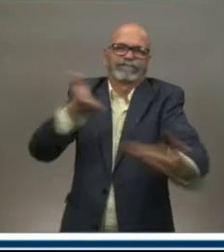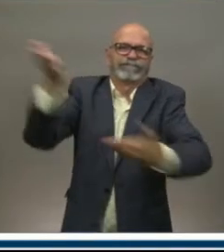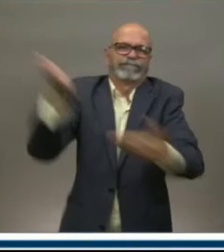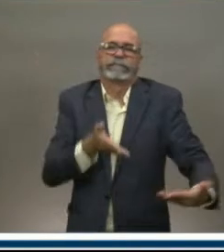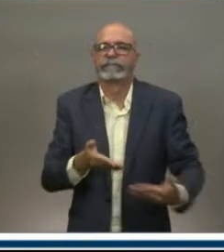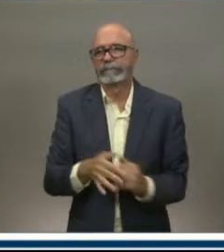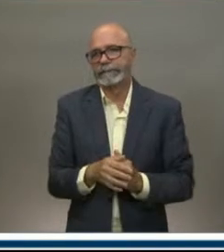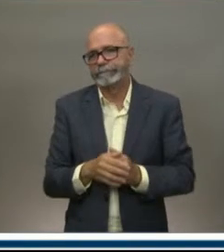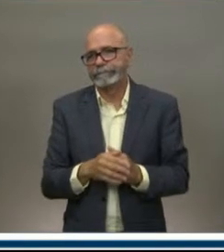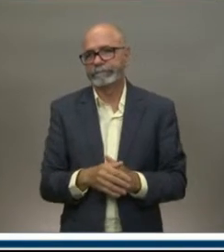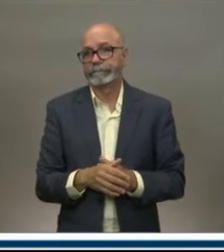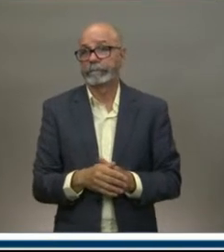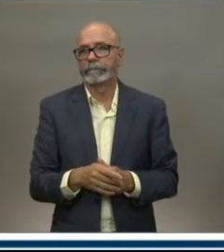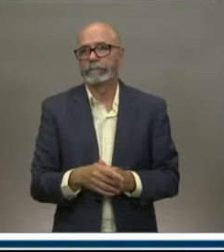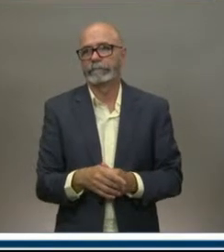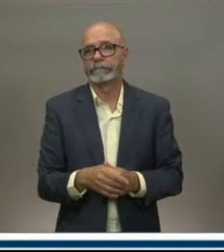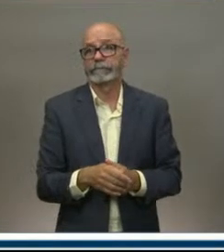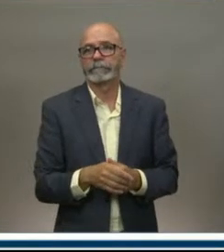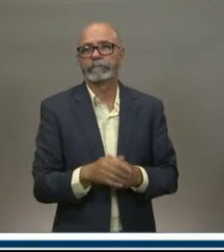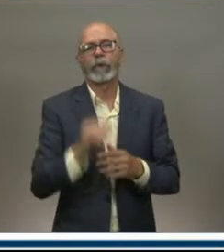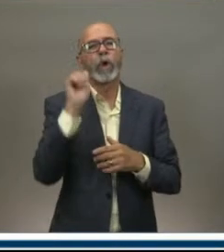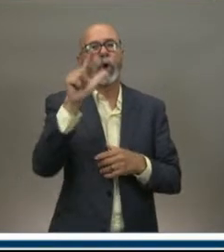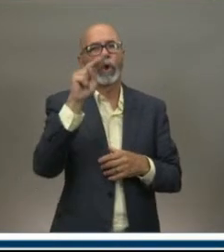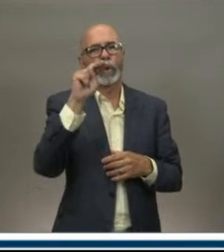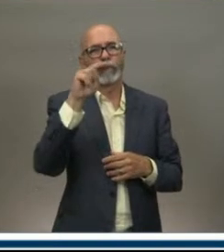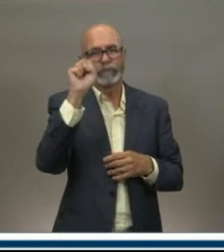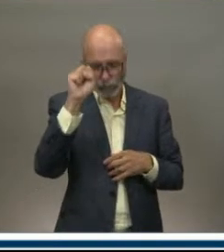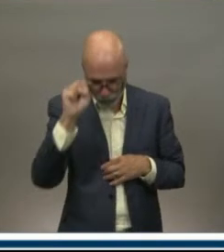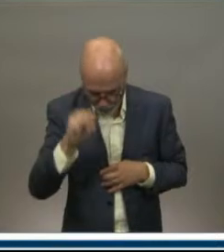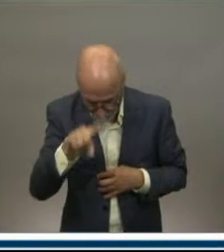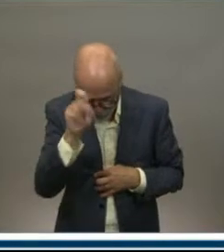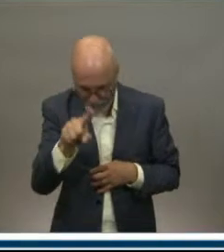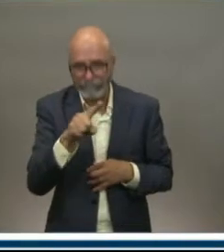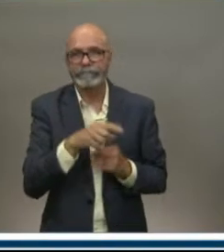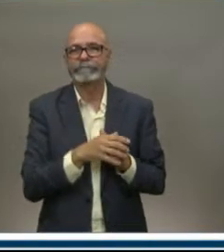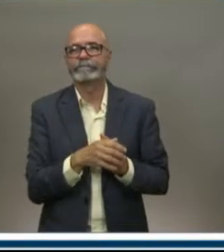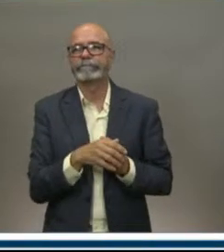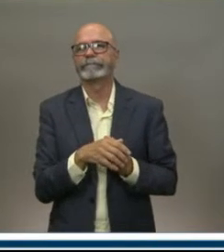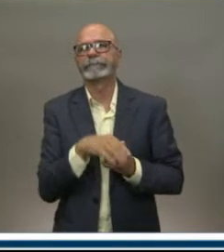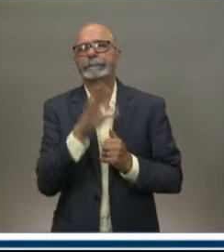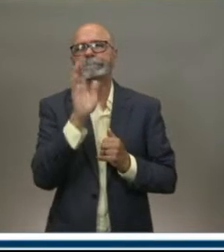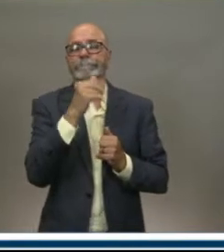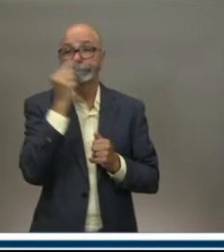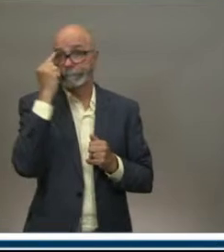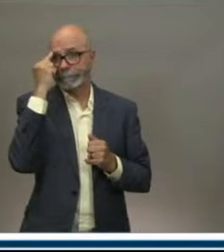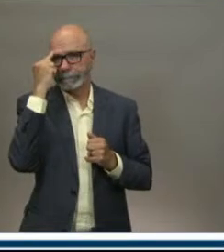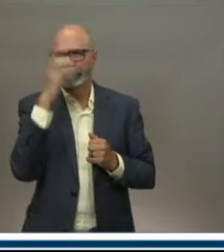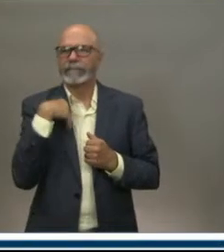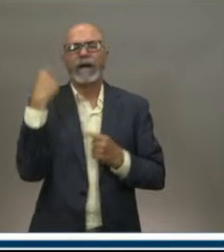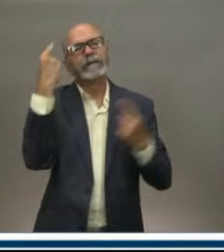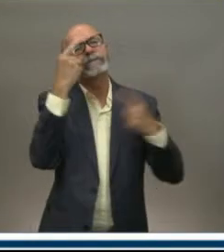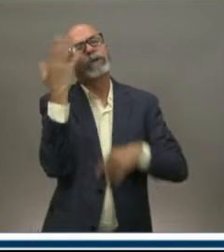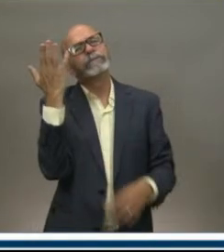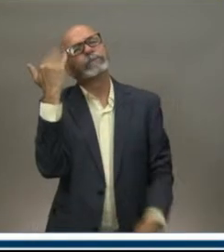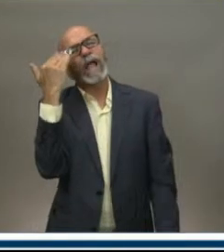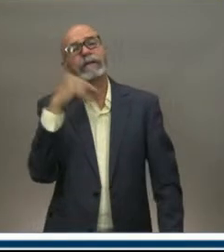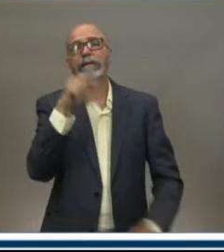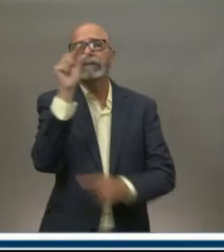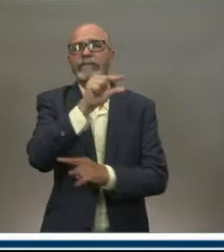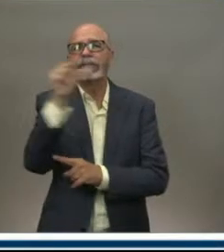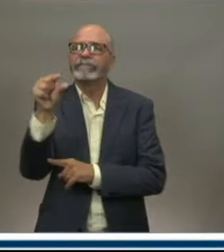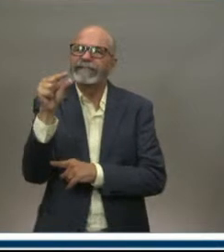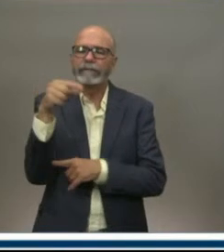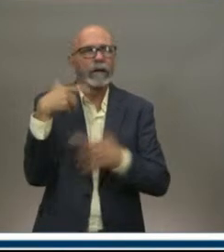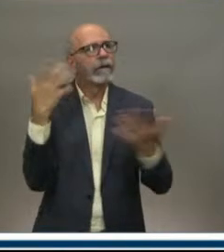Next we'll go to Brian Flynn from All Nova Scotia. Minister, I'm wondering why it is that the government's moving, getting rid of